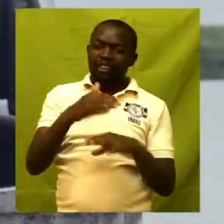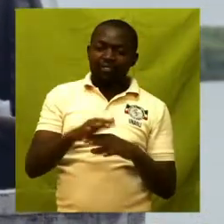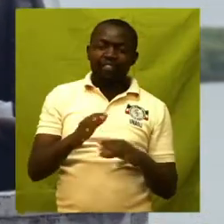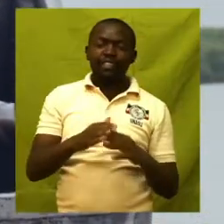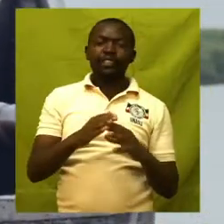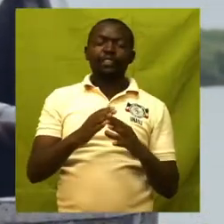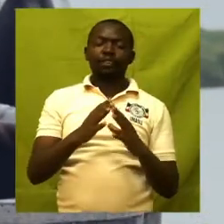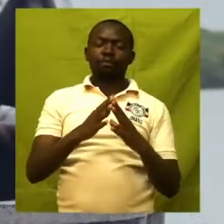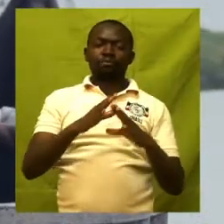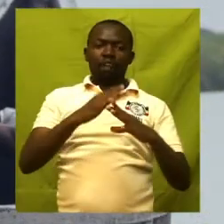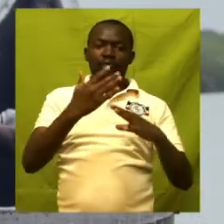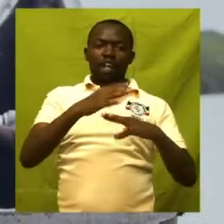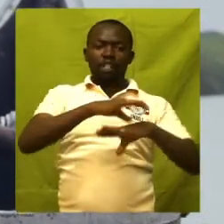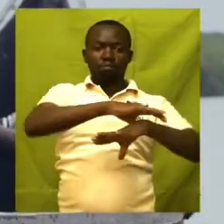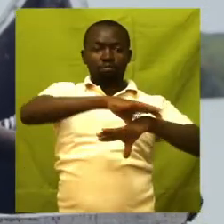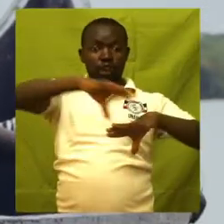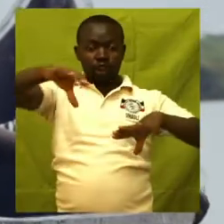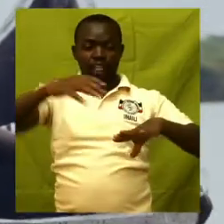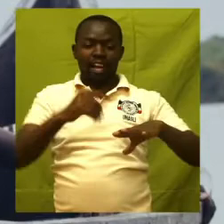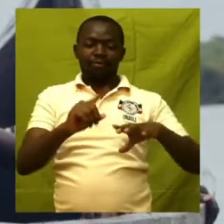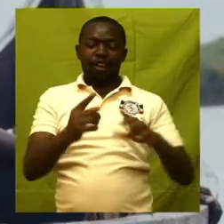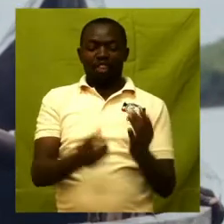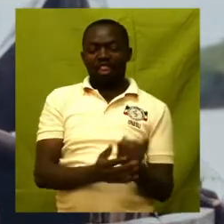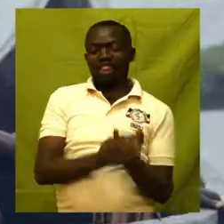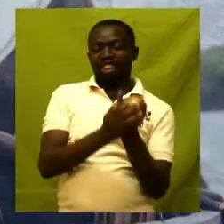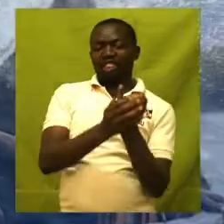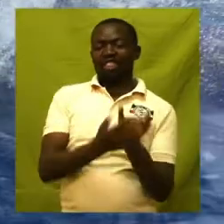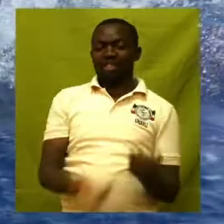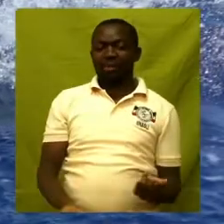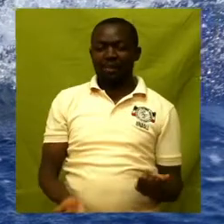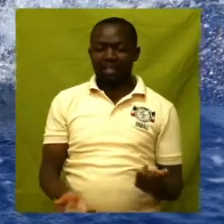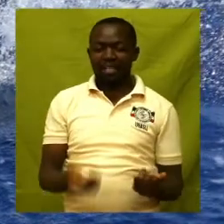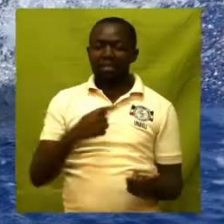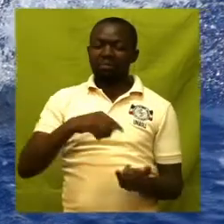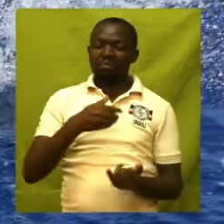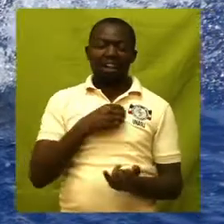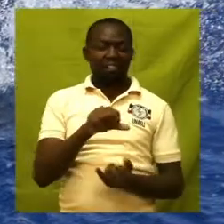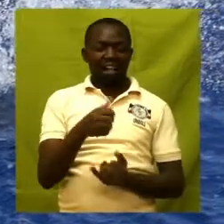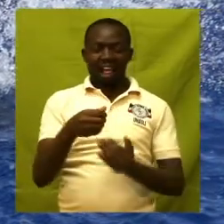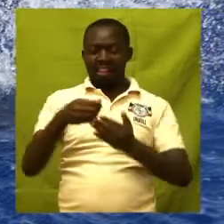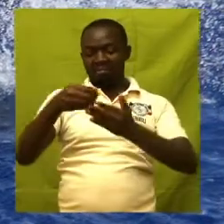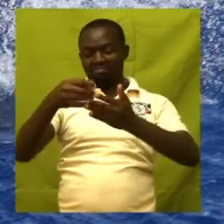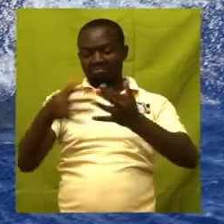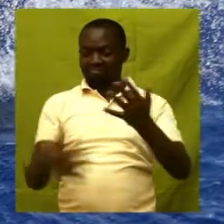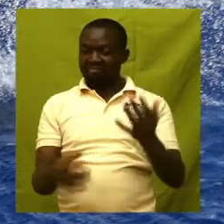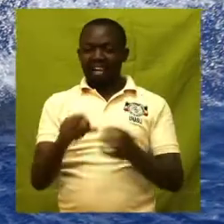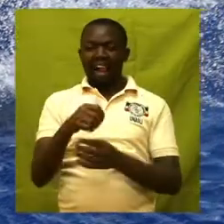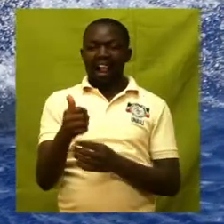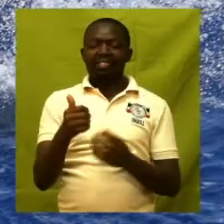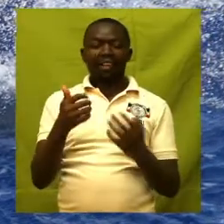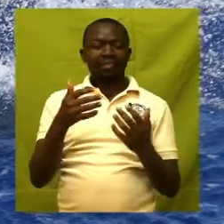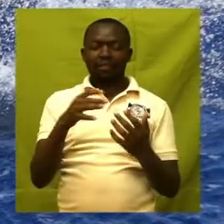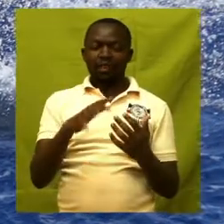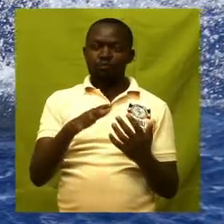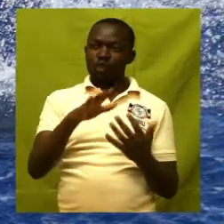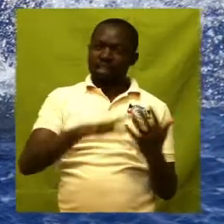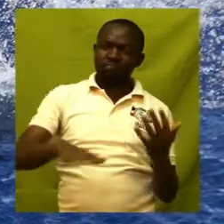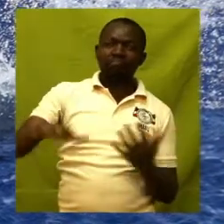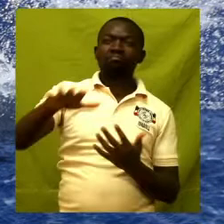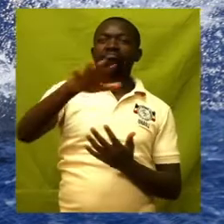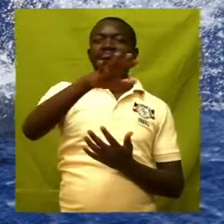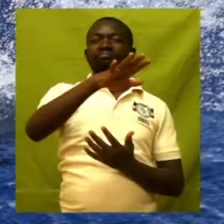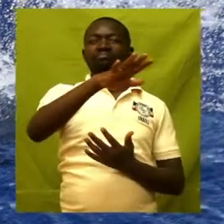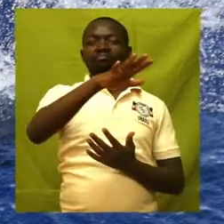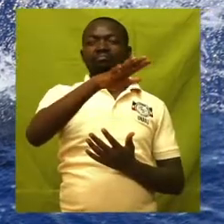fish, both big and small. There are other water animals.